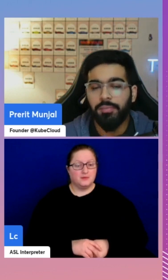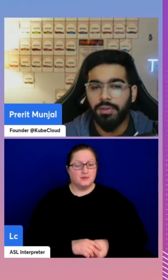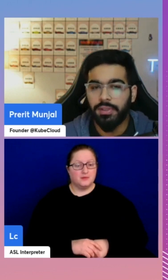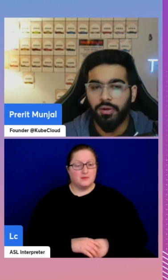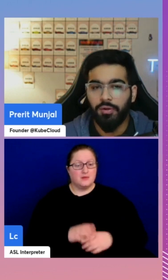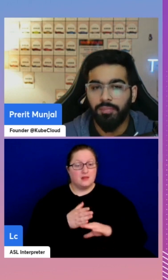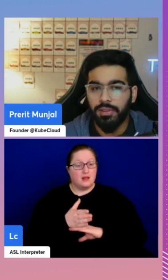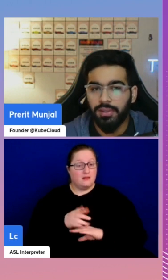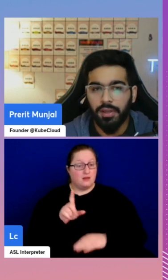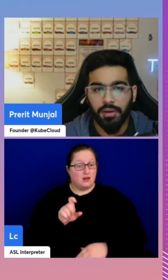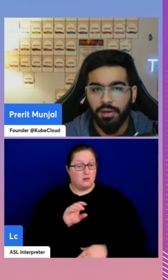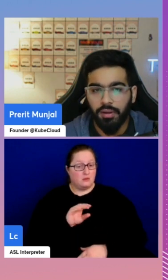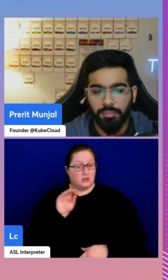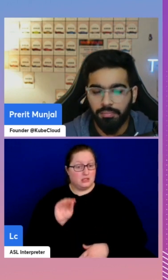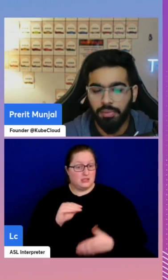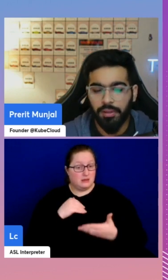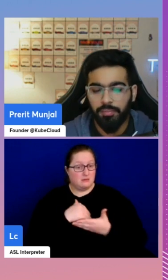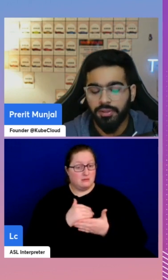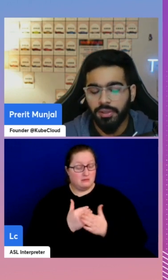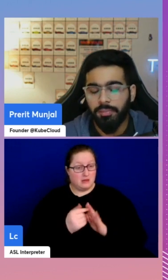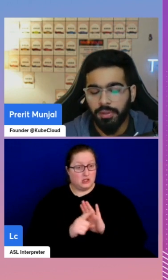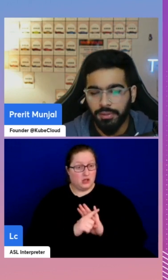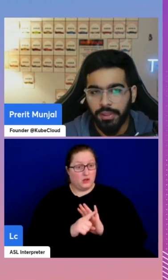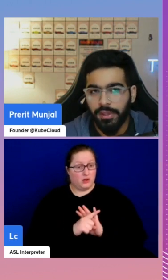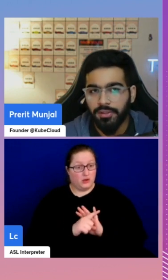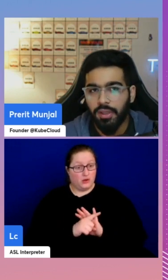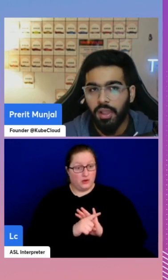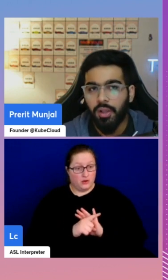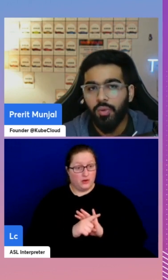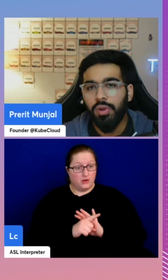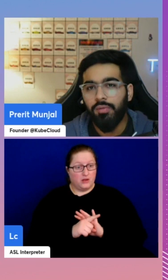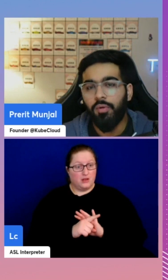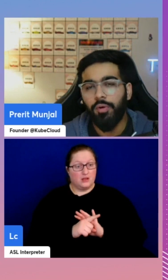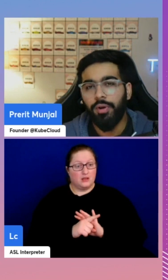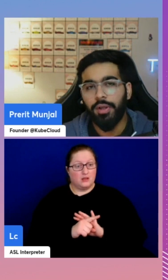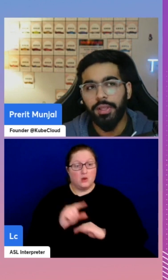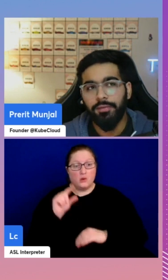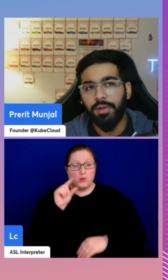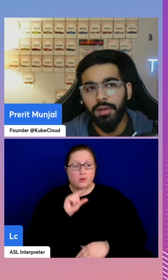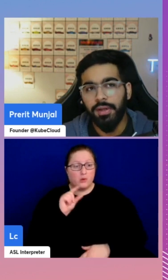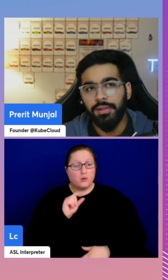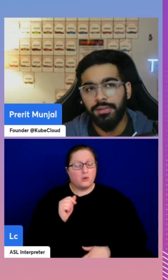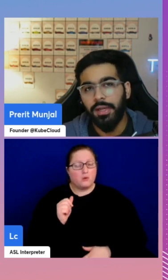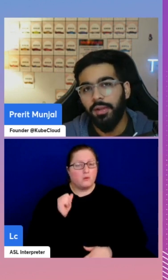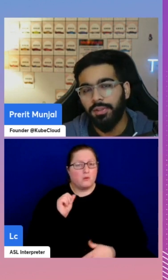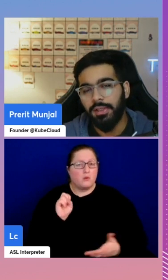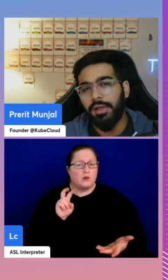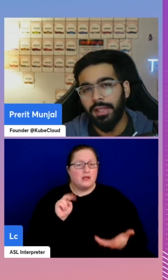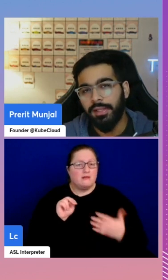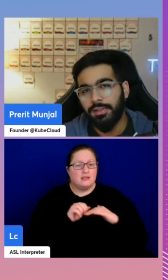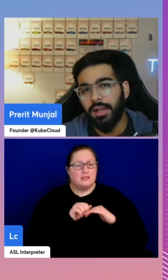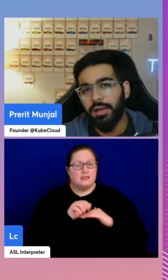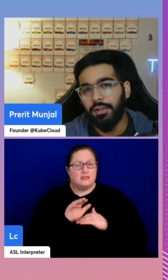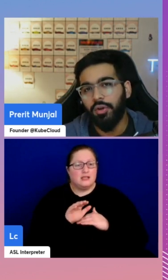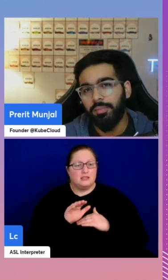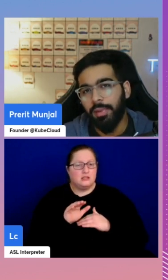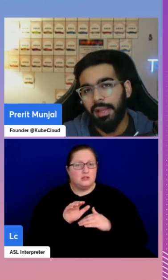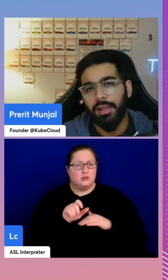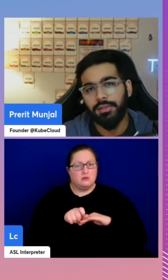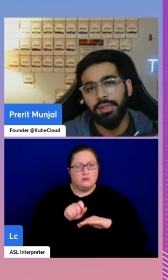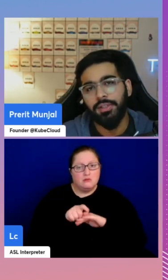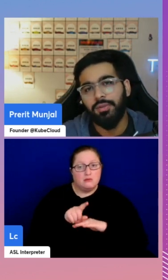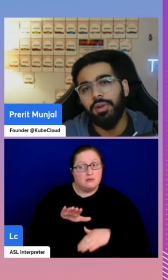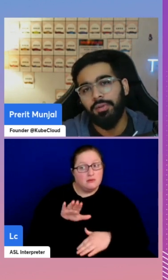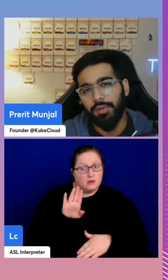after 100% of budget alert, like budget percentage, Google won't even send you a single text that your